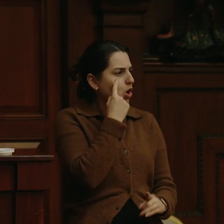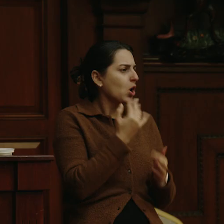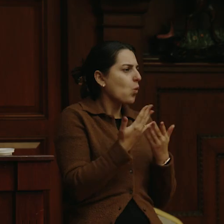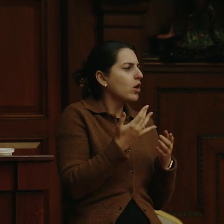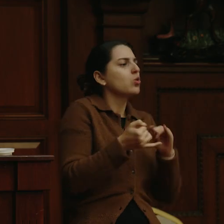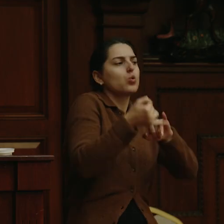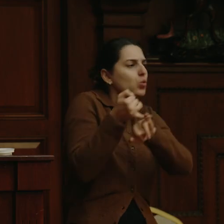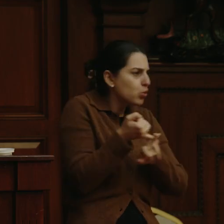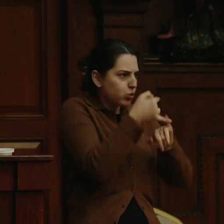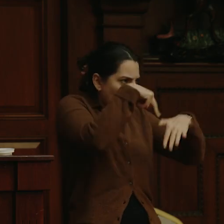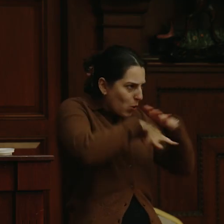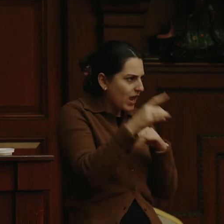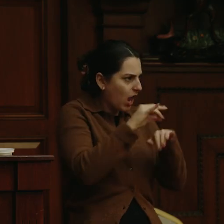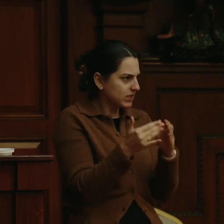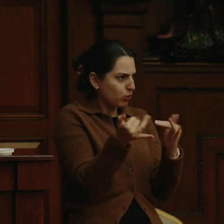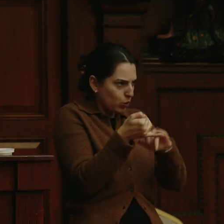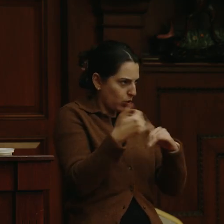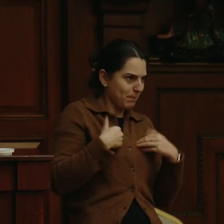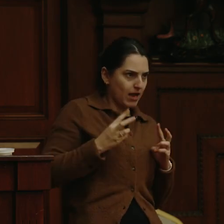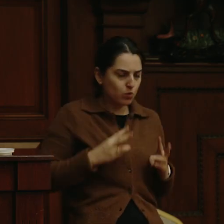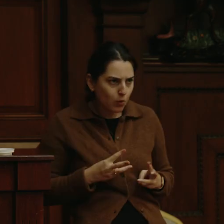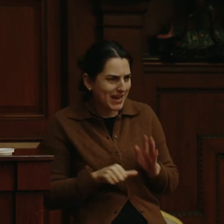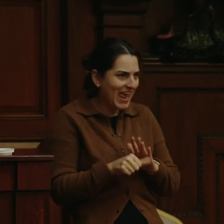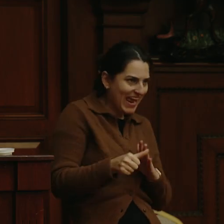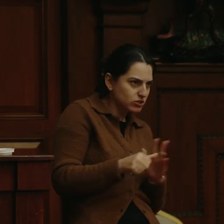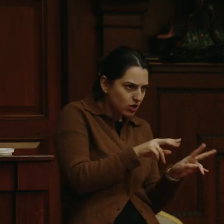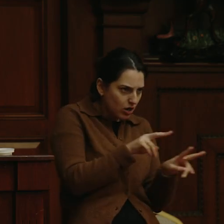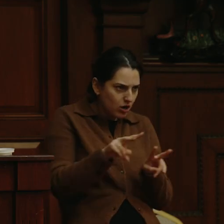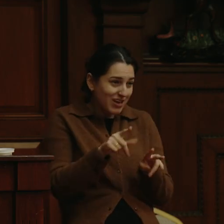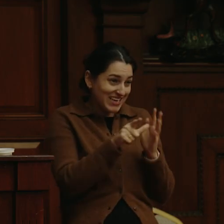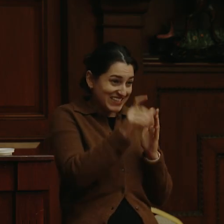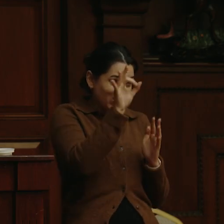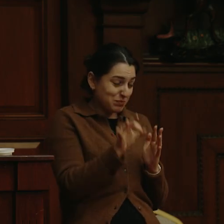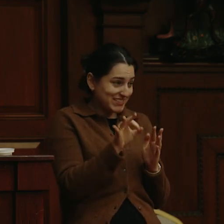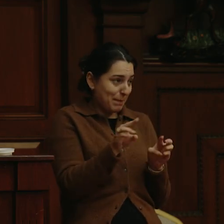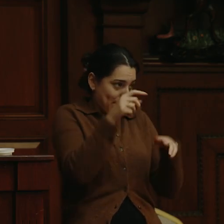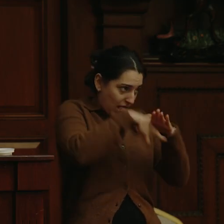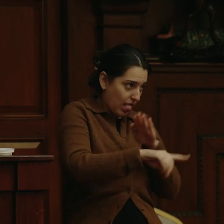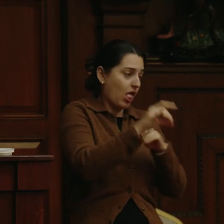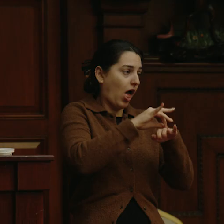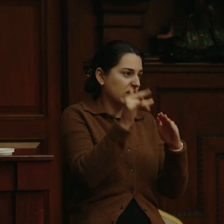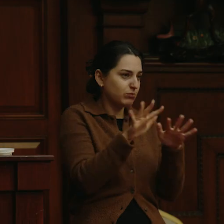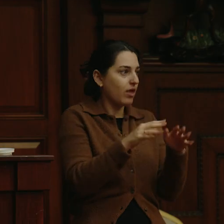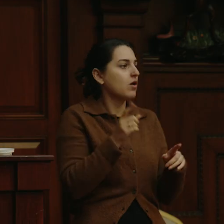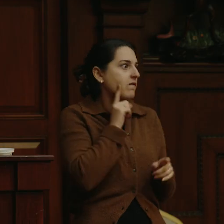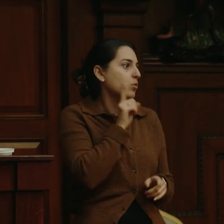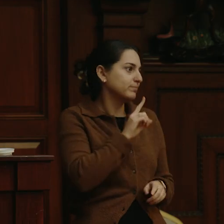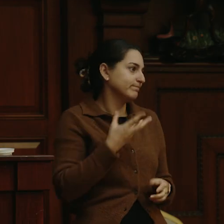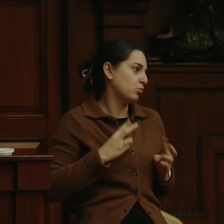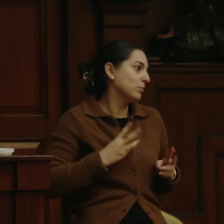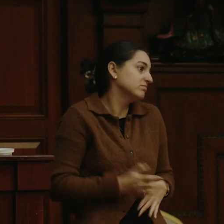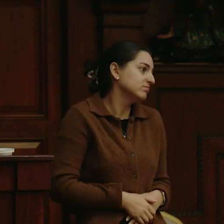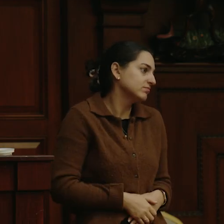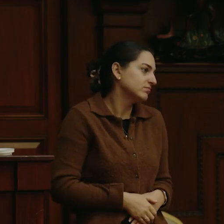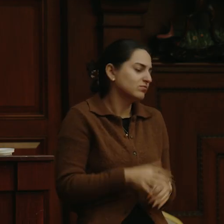demographics behind this, overall, among all these conditions, about 70% of admissions were for females